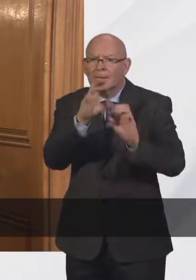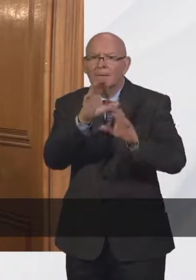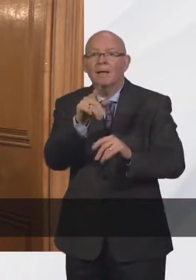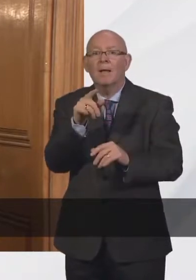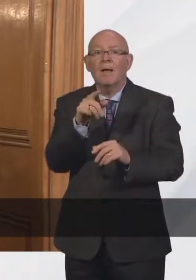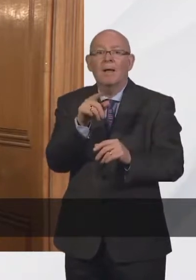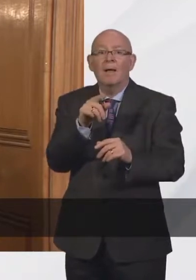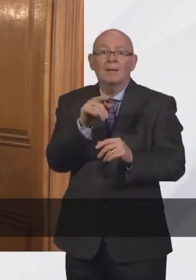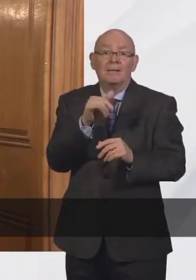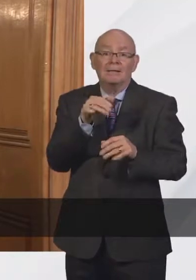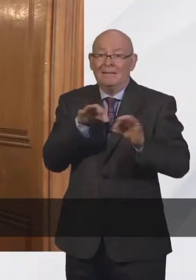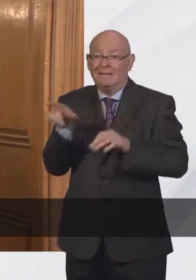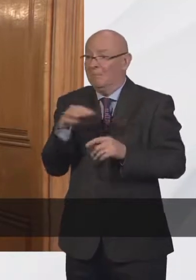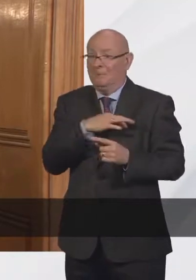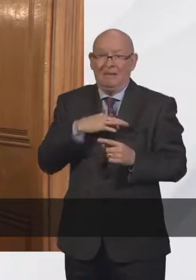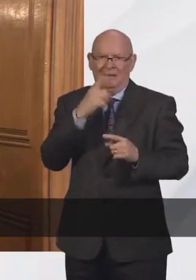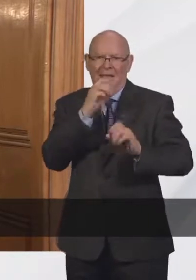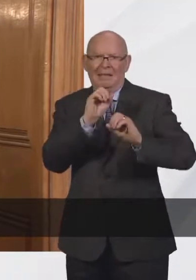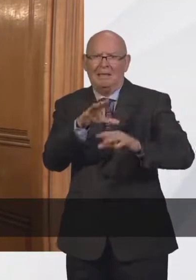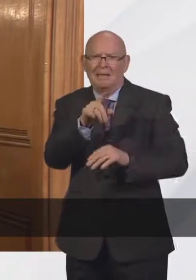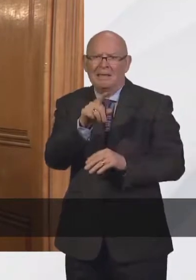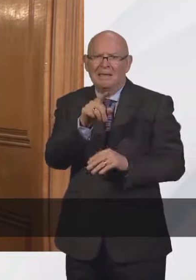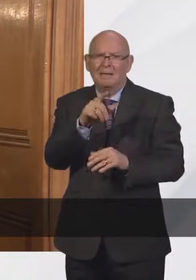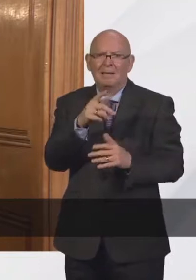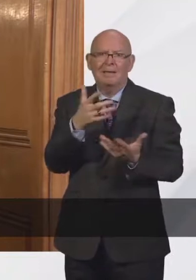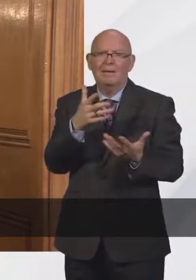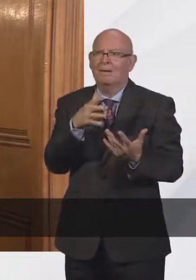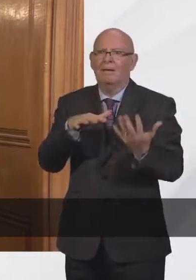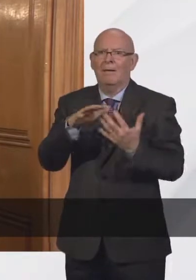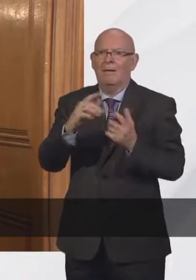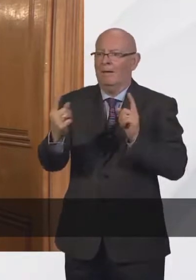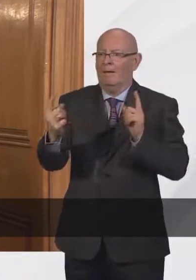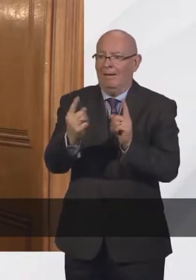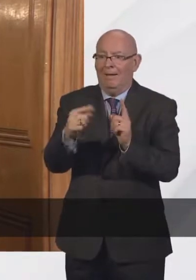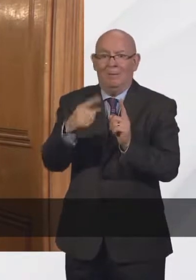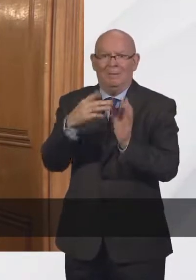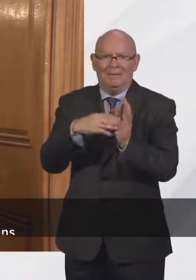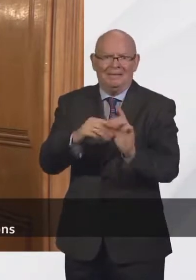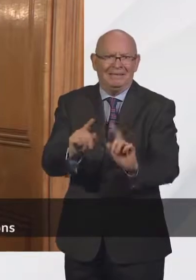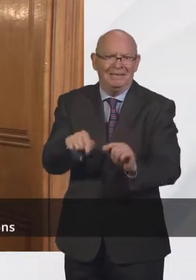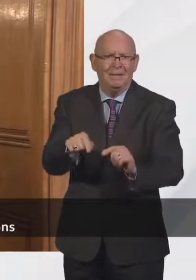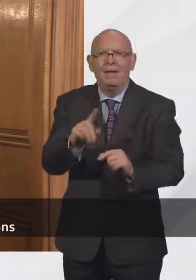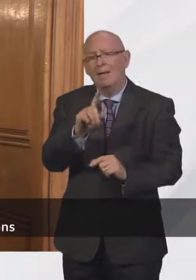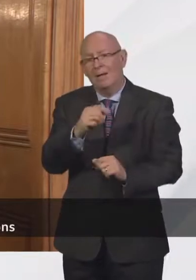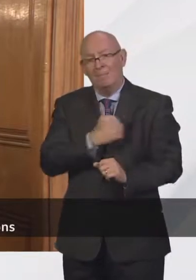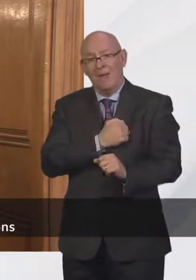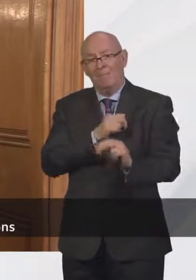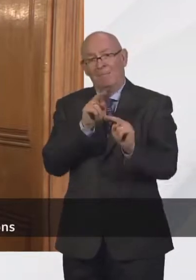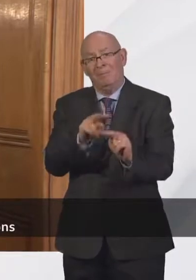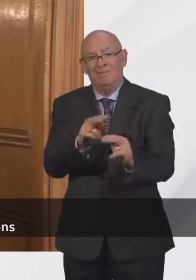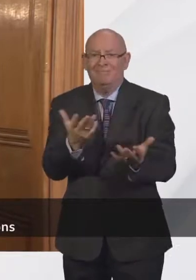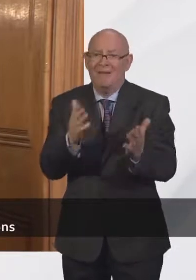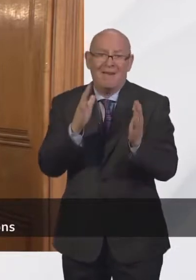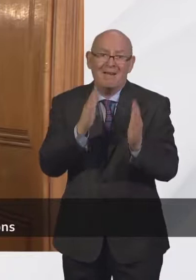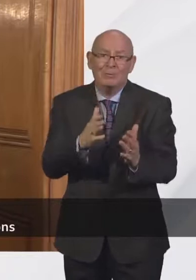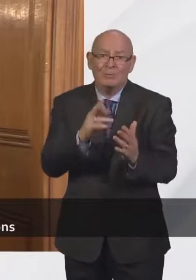really changing at the moment is not just that we've got the R down, which is very important. We're also seeing a reduction in